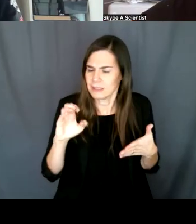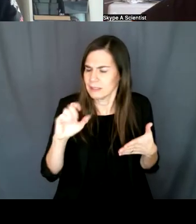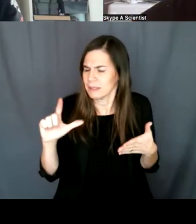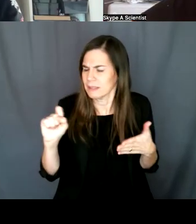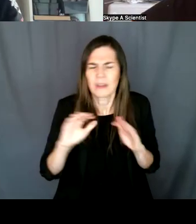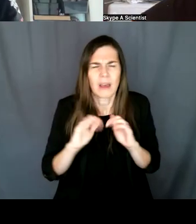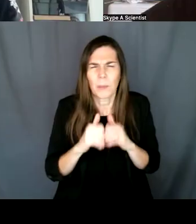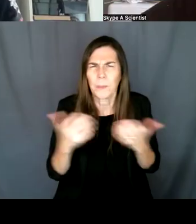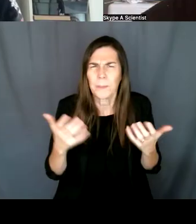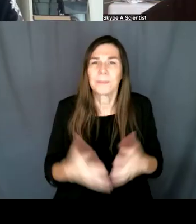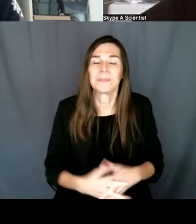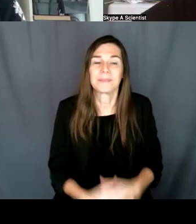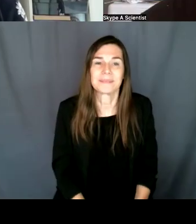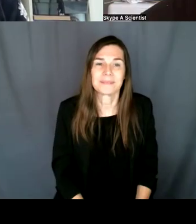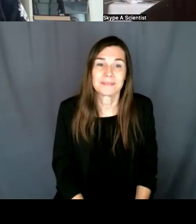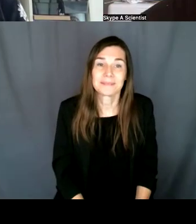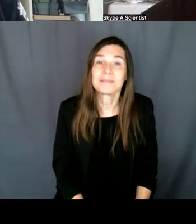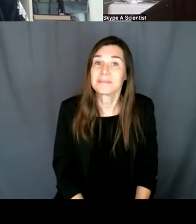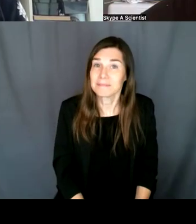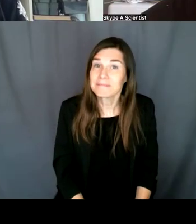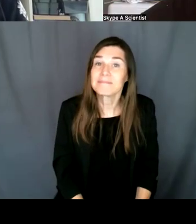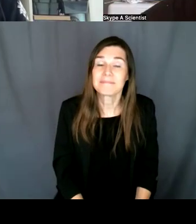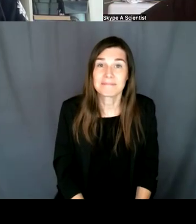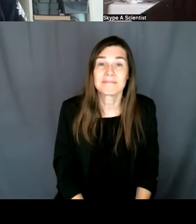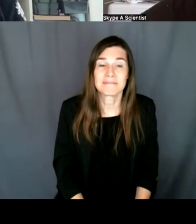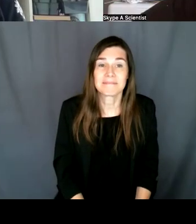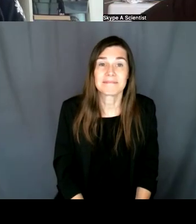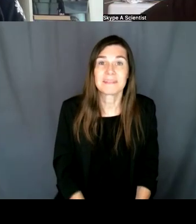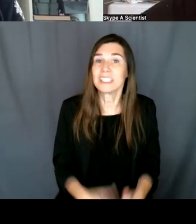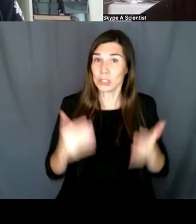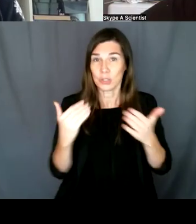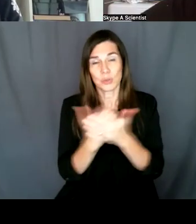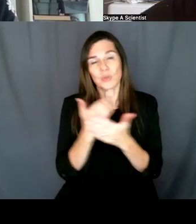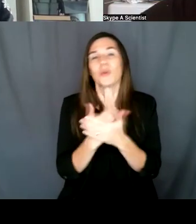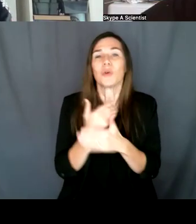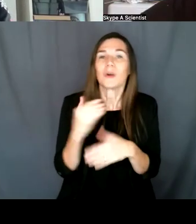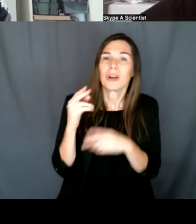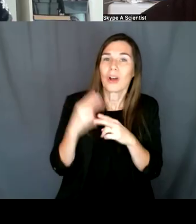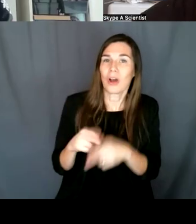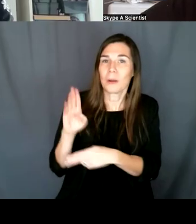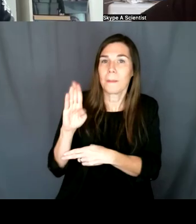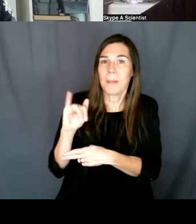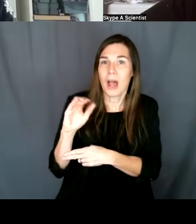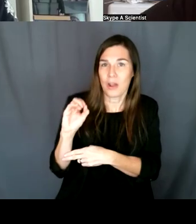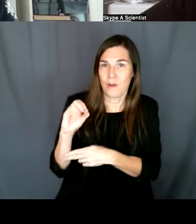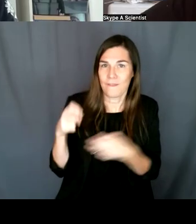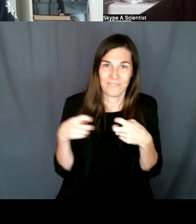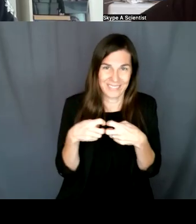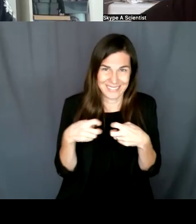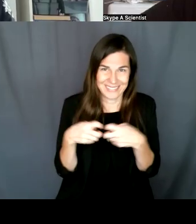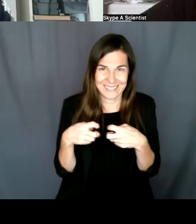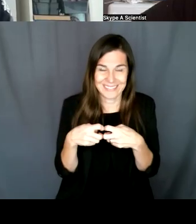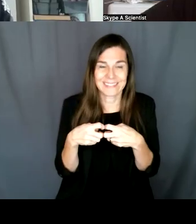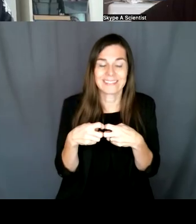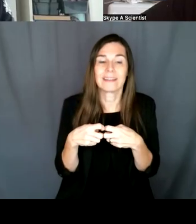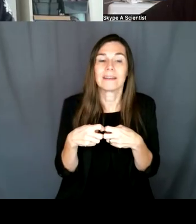so this is kind of a newer aspect of physics. We call it biophysics. And one of the ways that people are